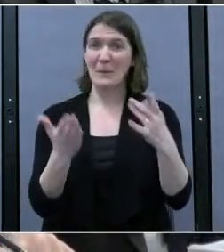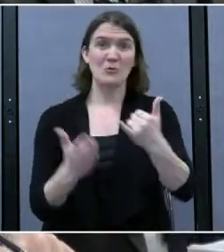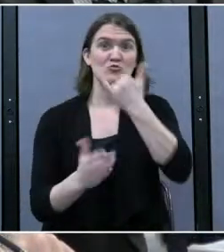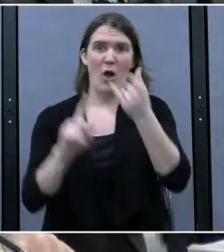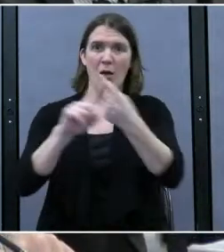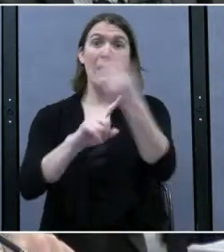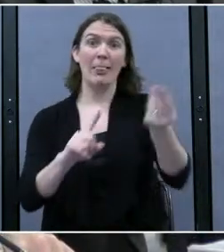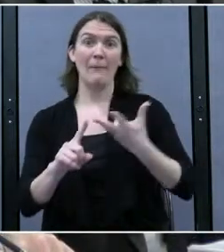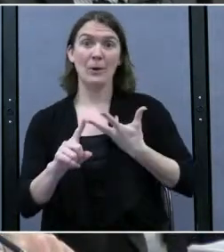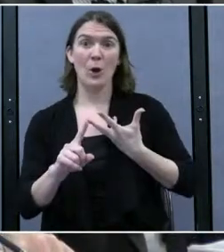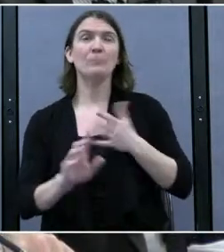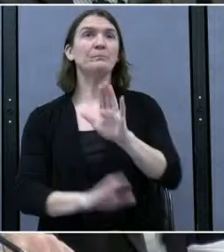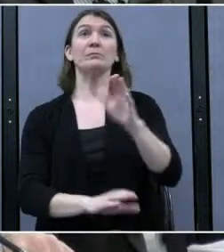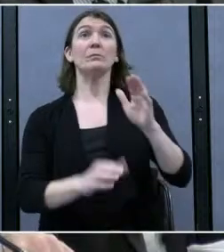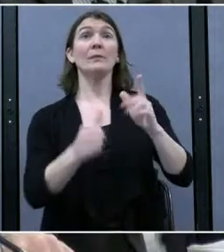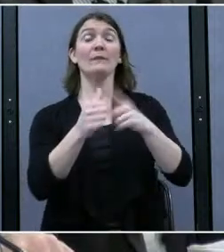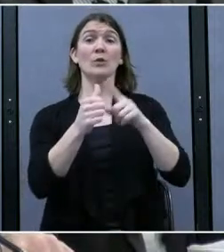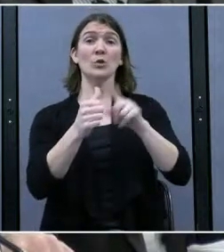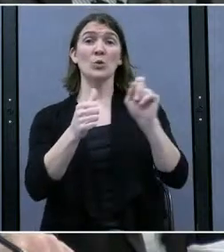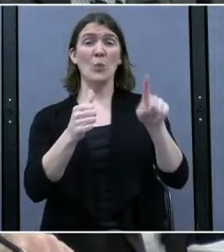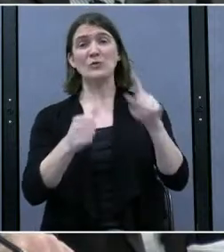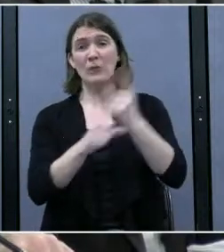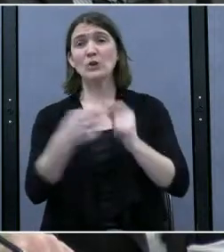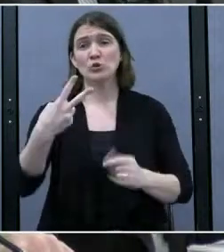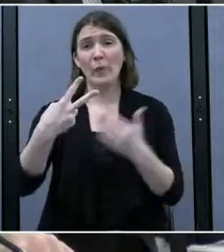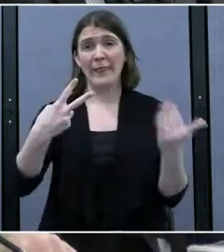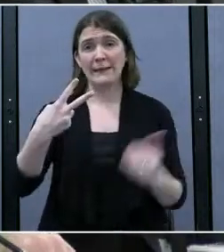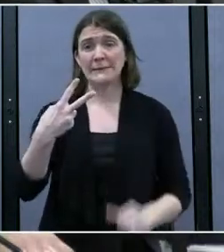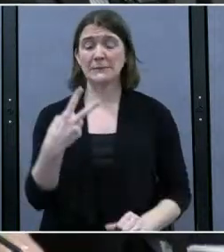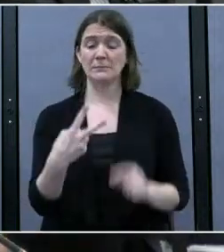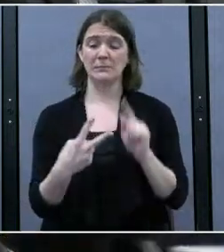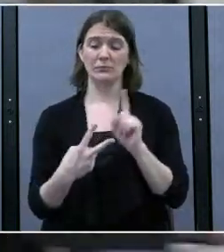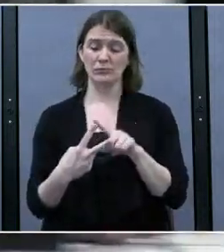incorrectly, but one, I think your question is twofold. One,